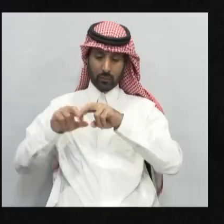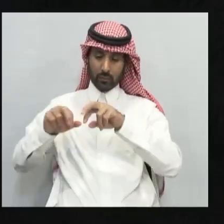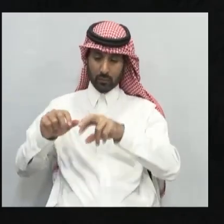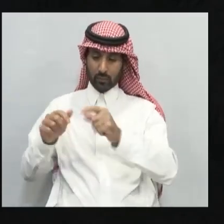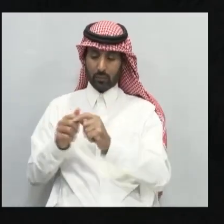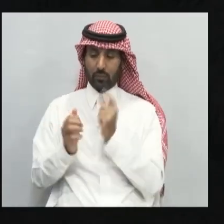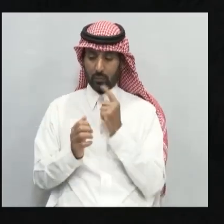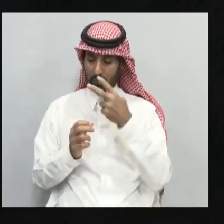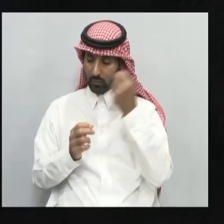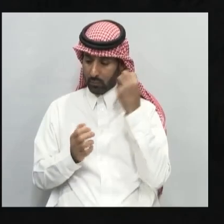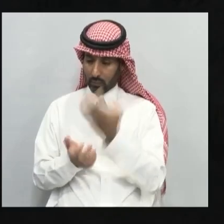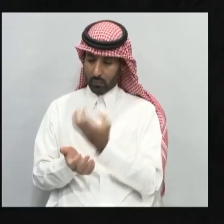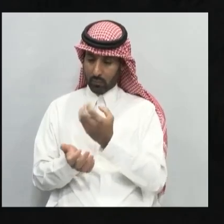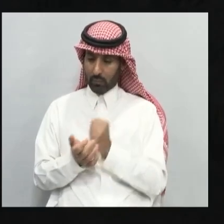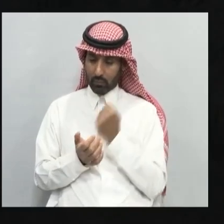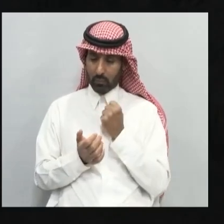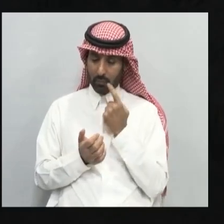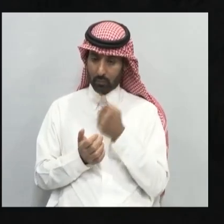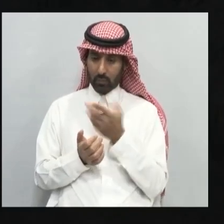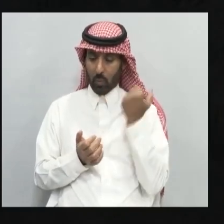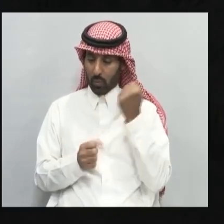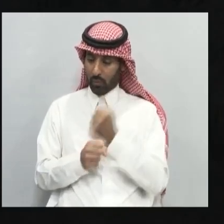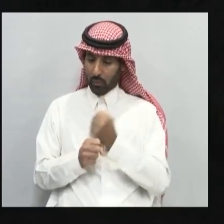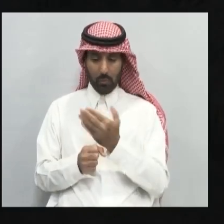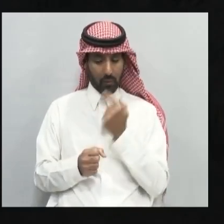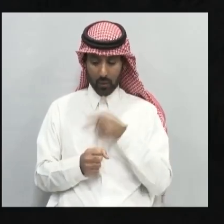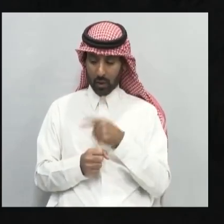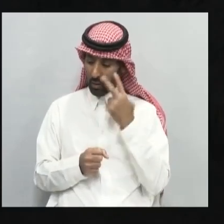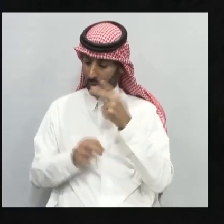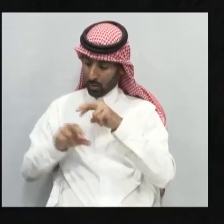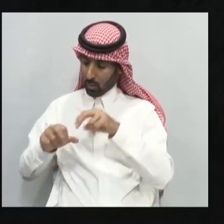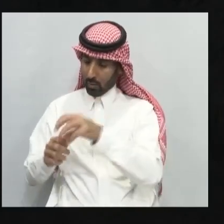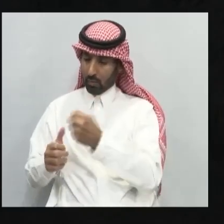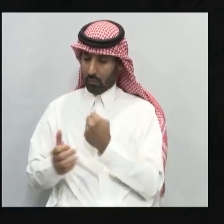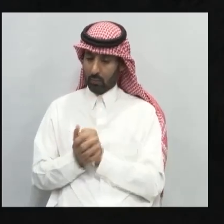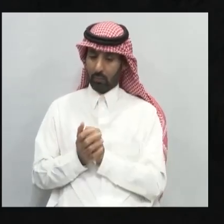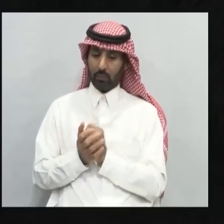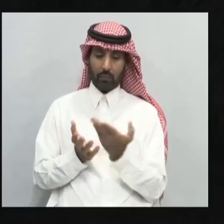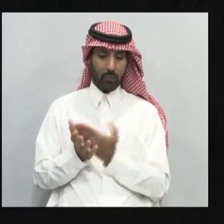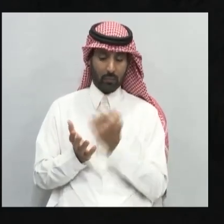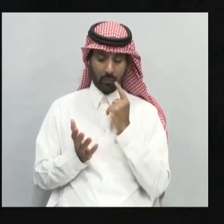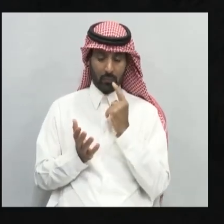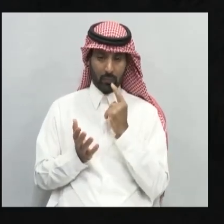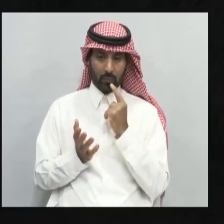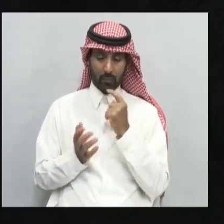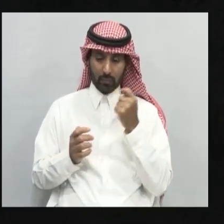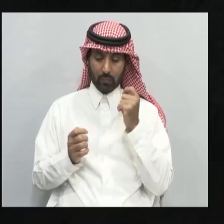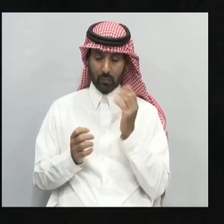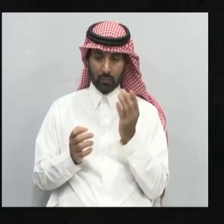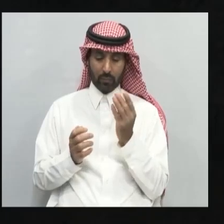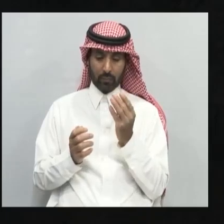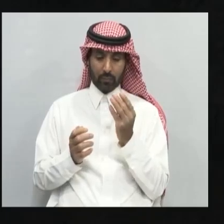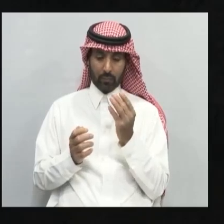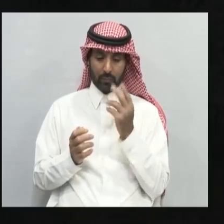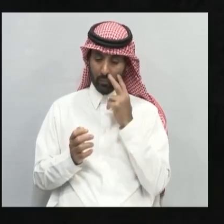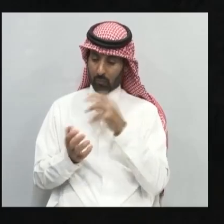So we will call it a discovery. We haven't done anything towards it. We just found it. We have made it